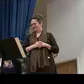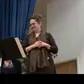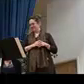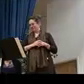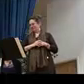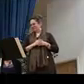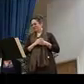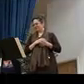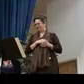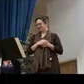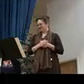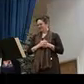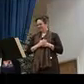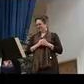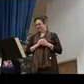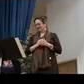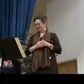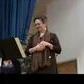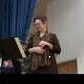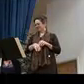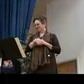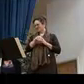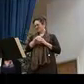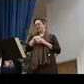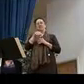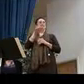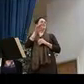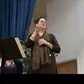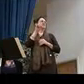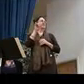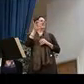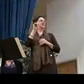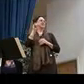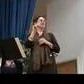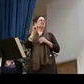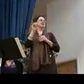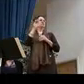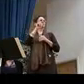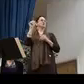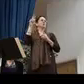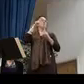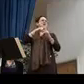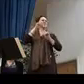Ryan K. Eroff, Associate of Applied Science, CIT Network Support Honors.